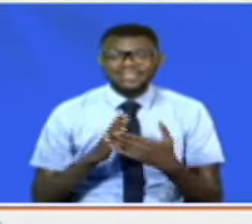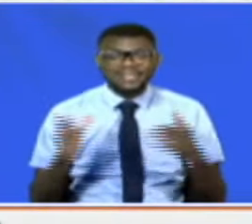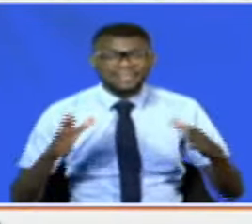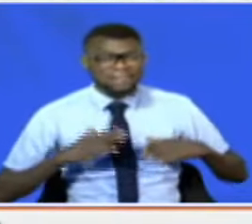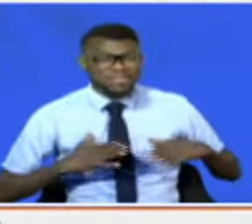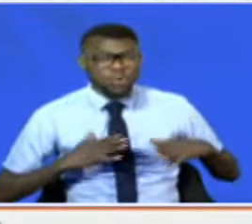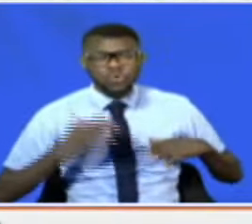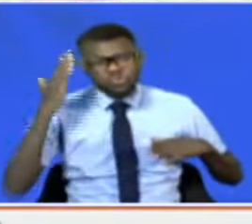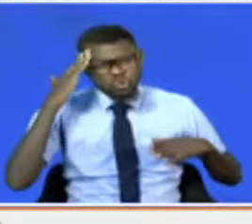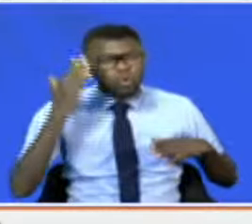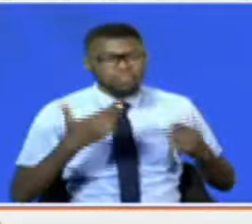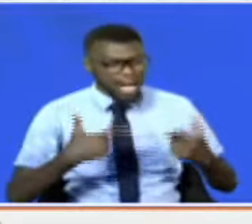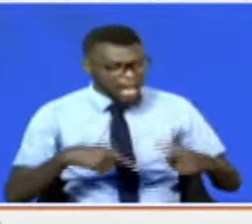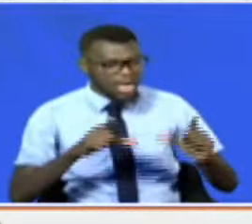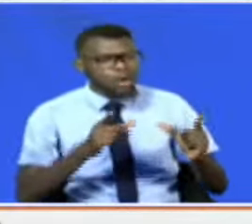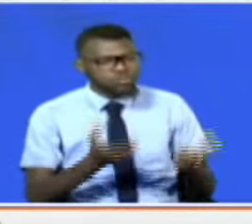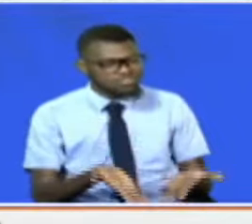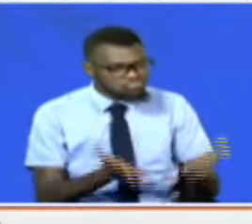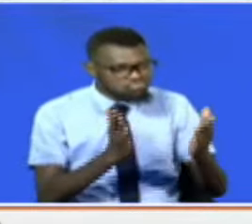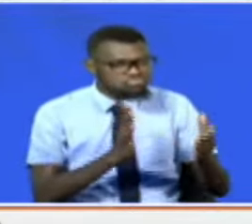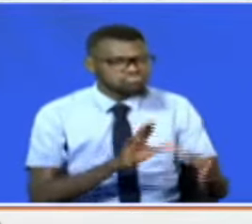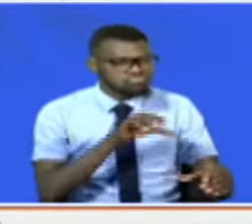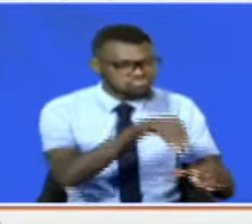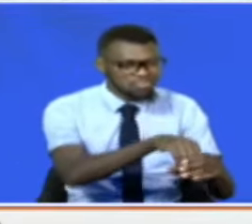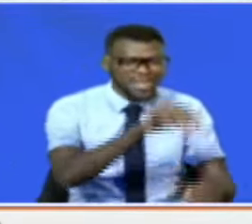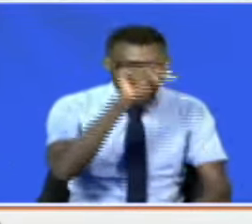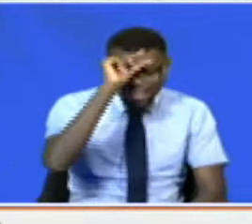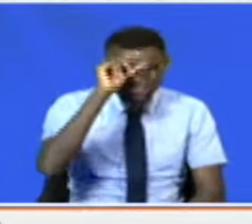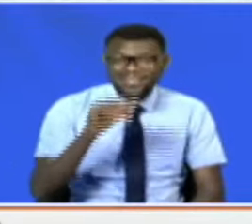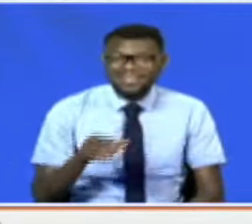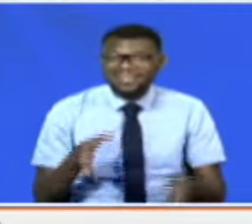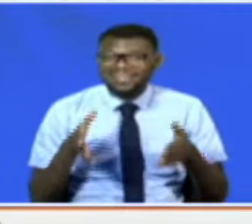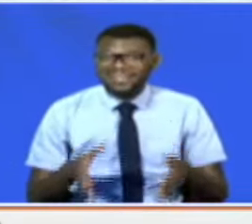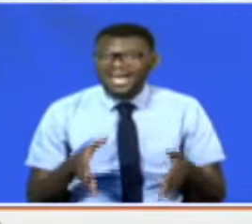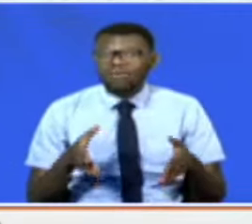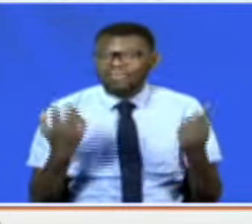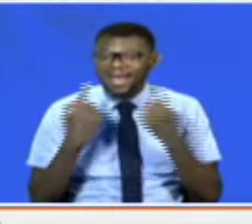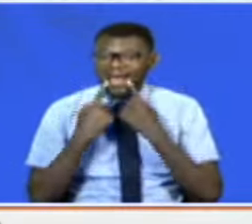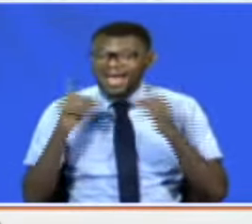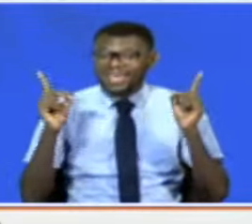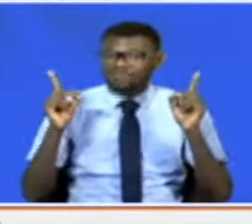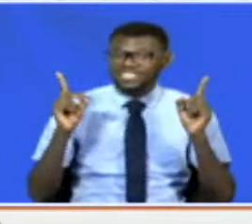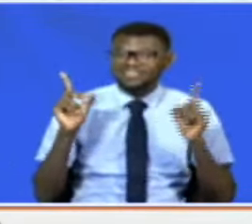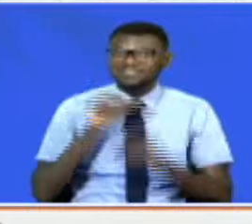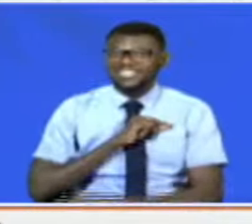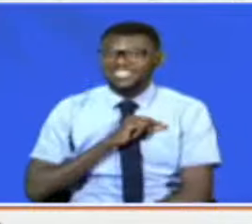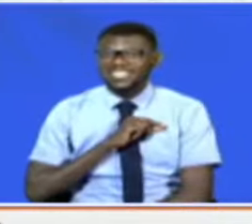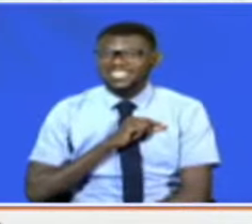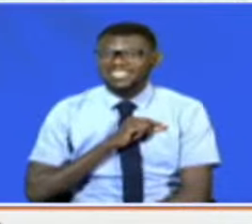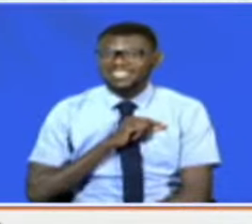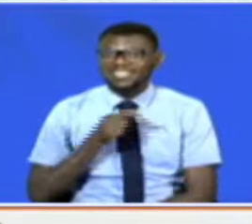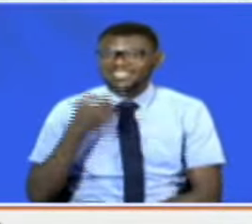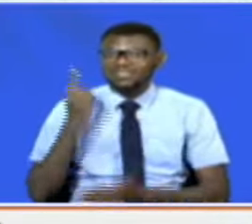ambao mmewaachilia wakaingia kwa serikali. Tayari wao wametangaza msimamo wao kwamba